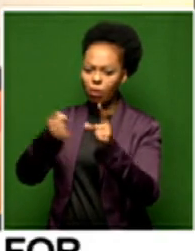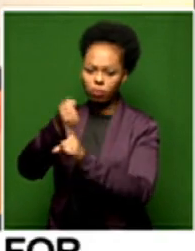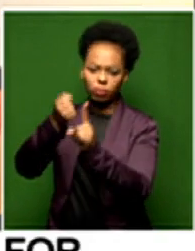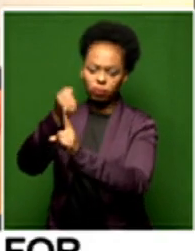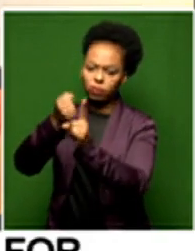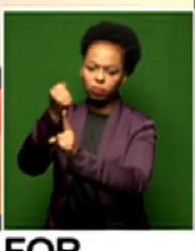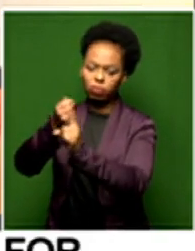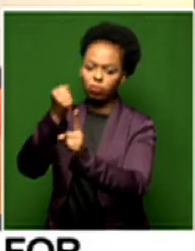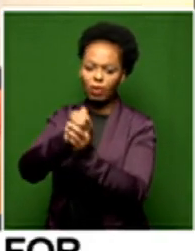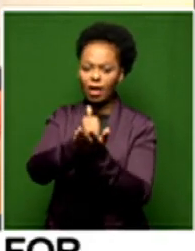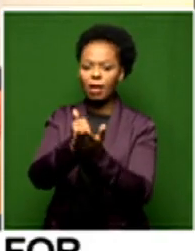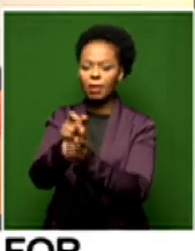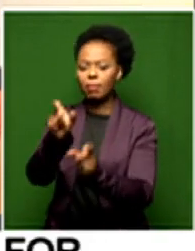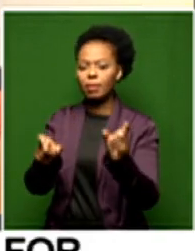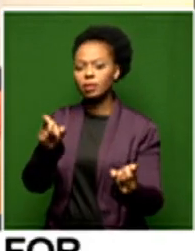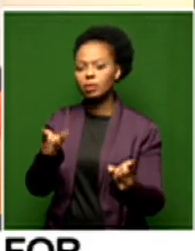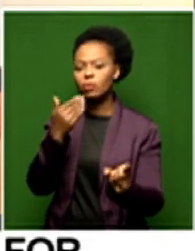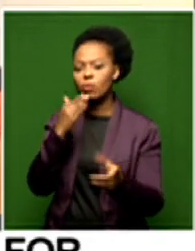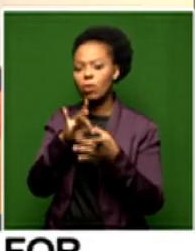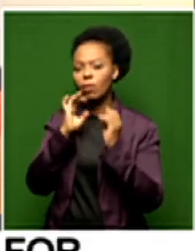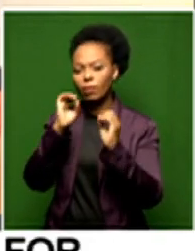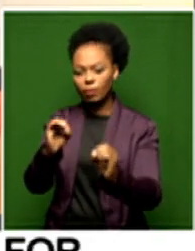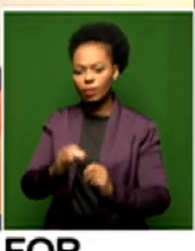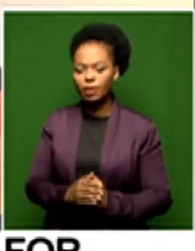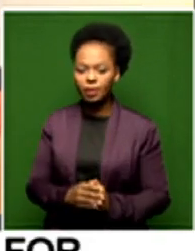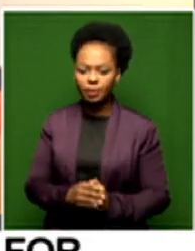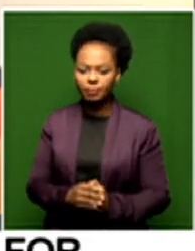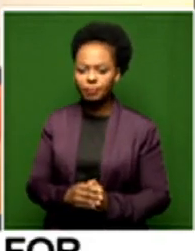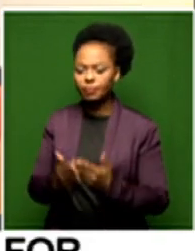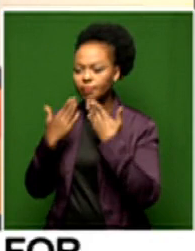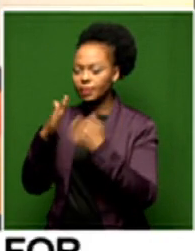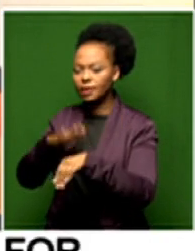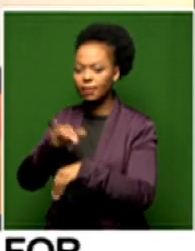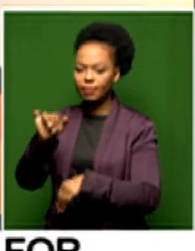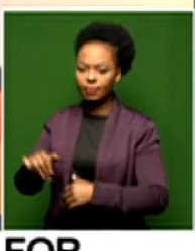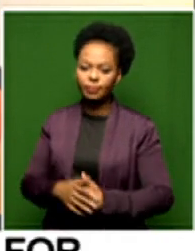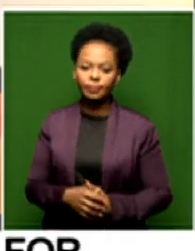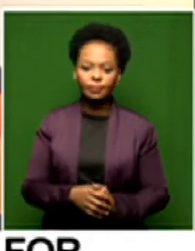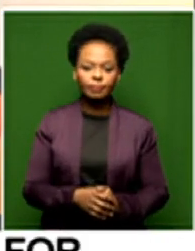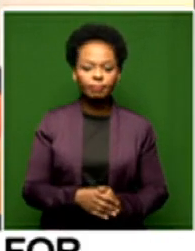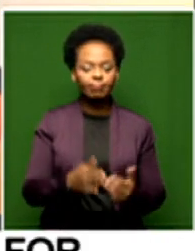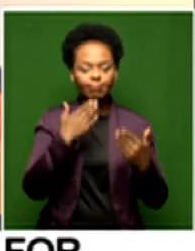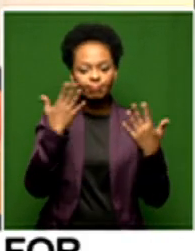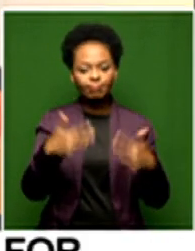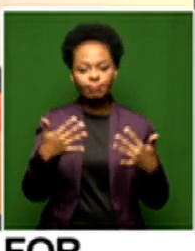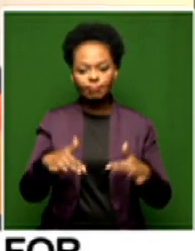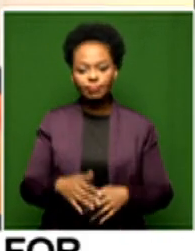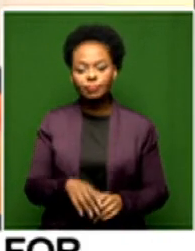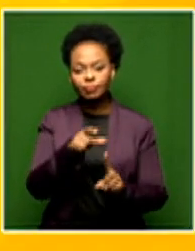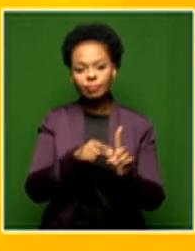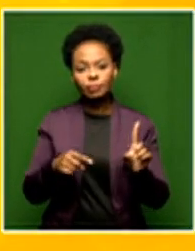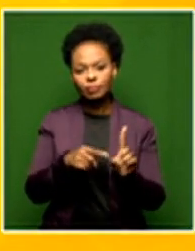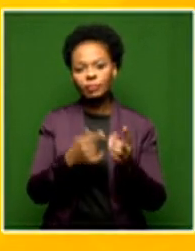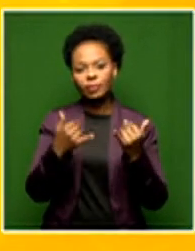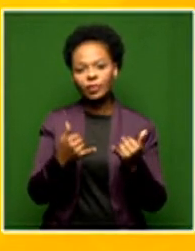through for City of Cape Town residents. We do appreciate your time. Thanks so much. Jesse Laitinen is the